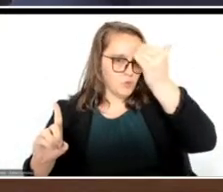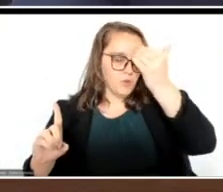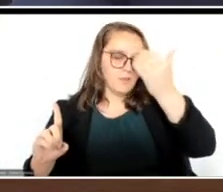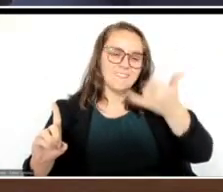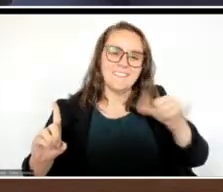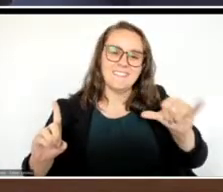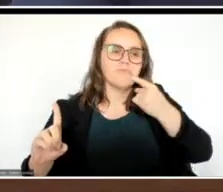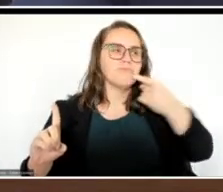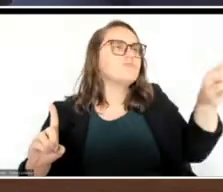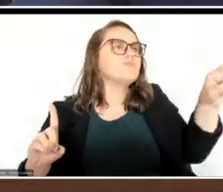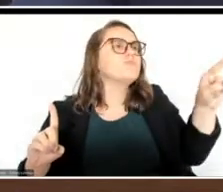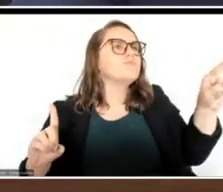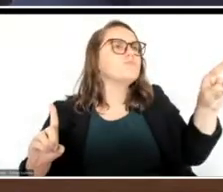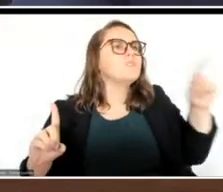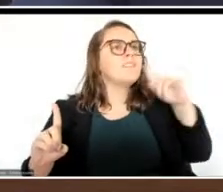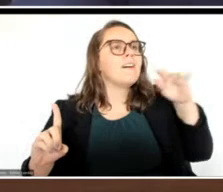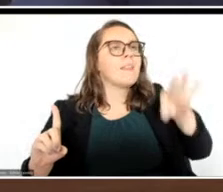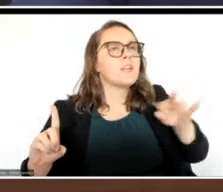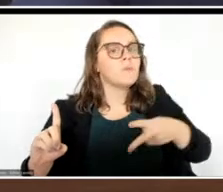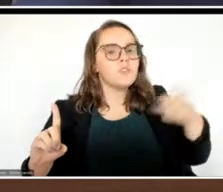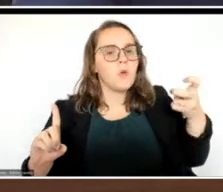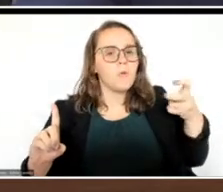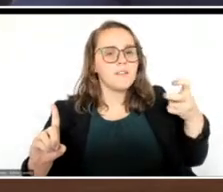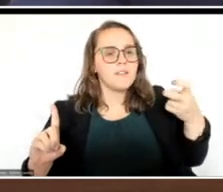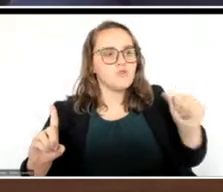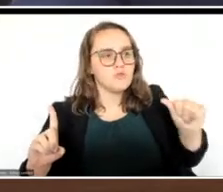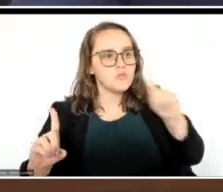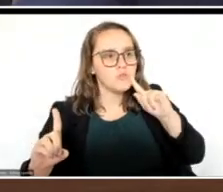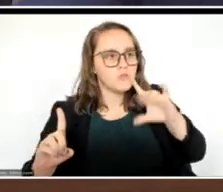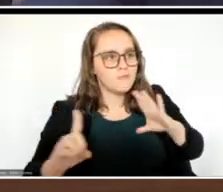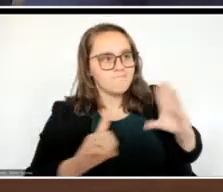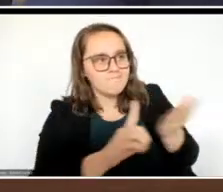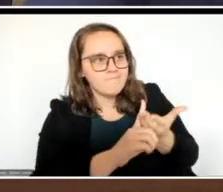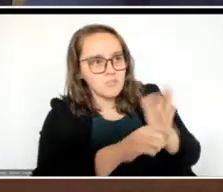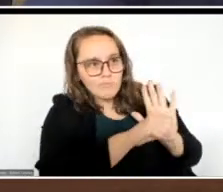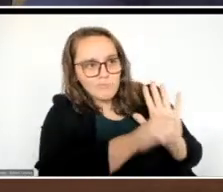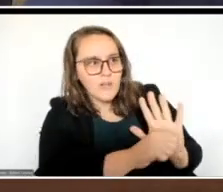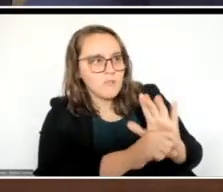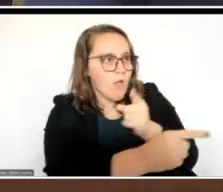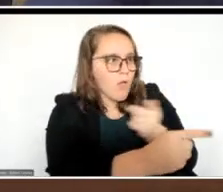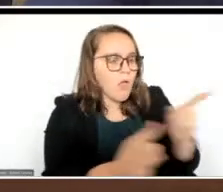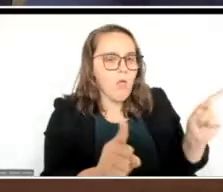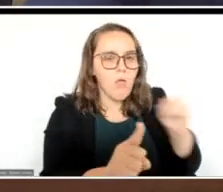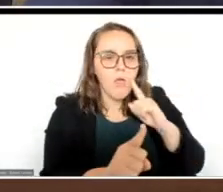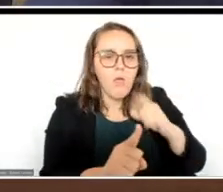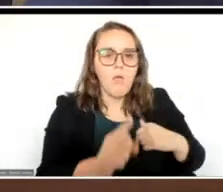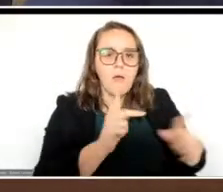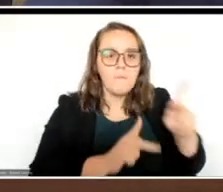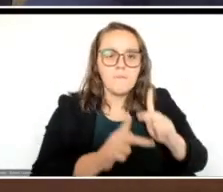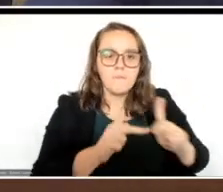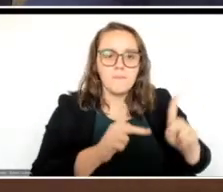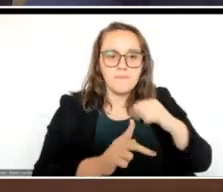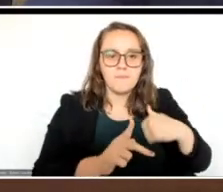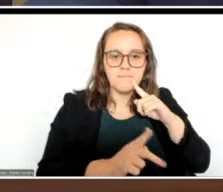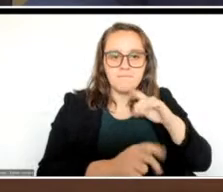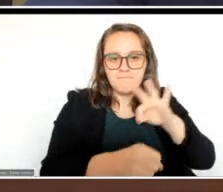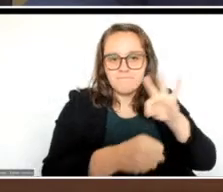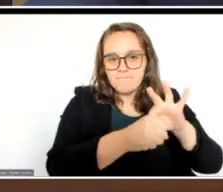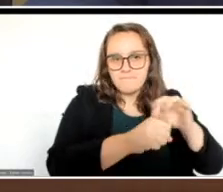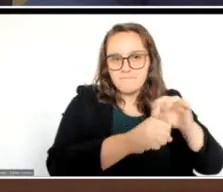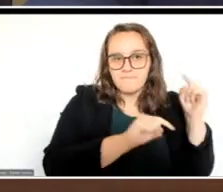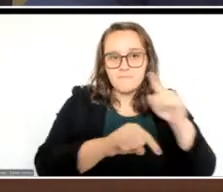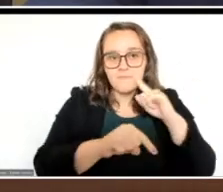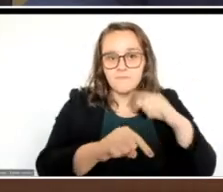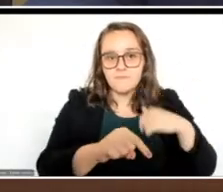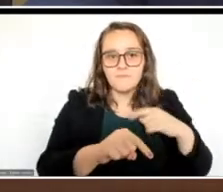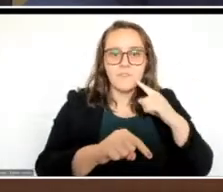to pressure state officials to change election results, to manufacture fake electoral slates, to attempt to corrupt our Department